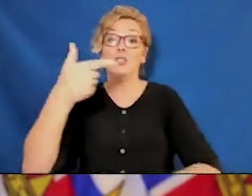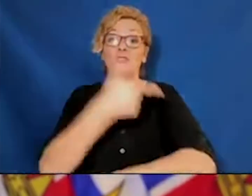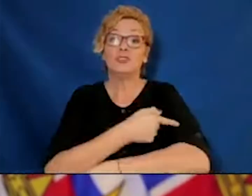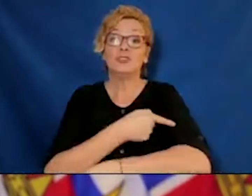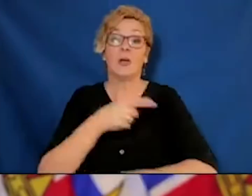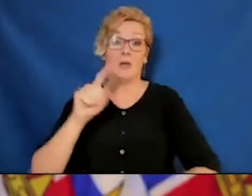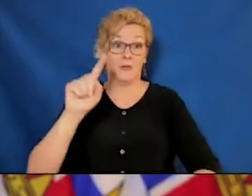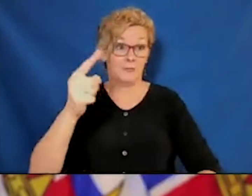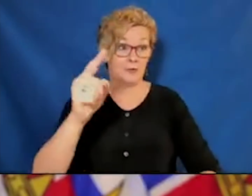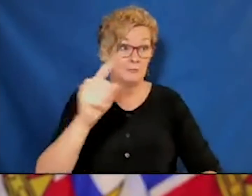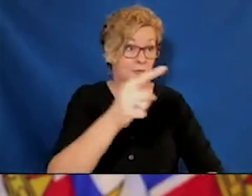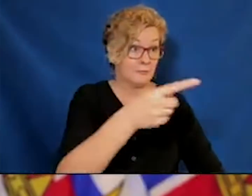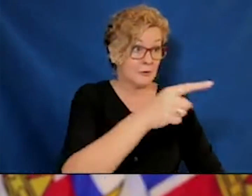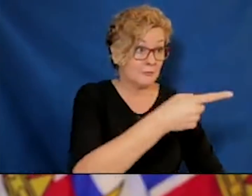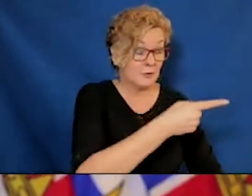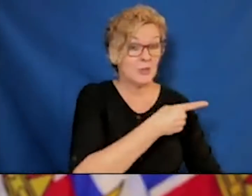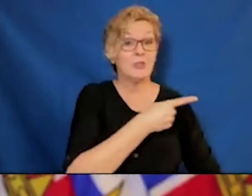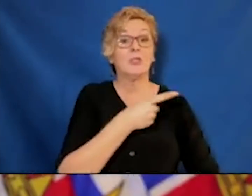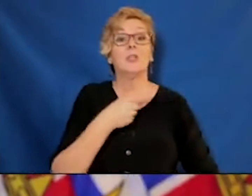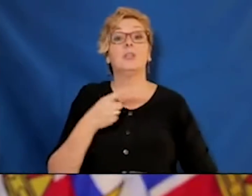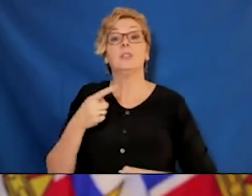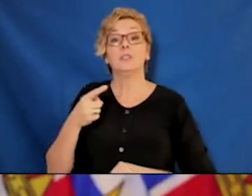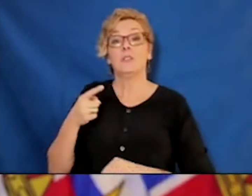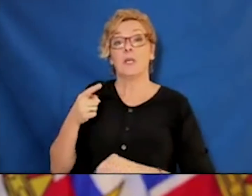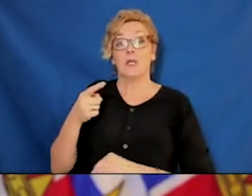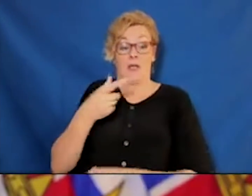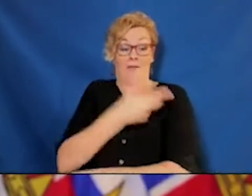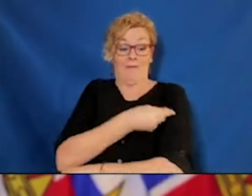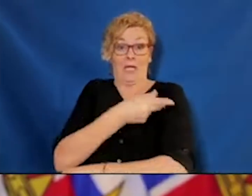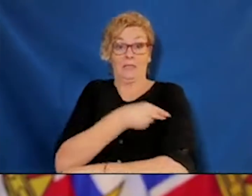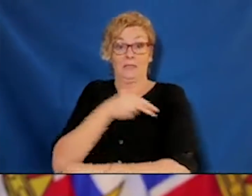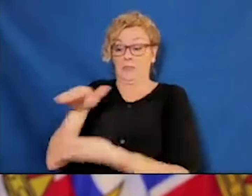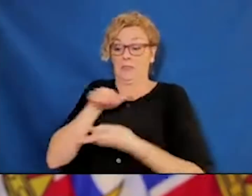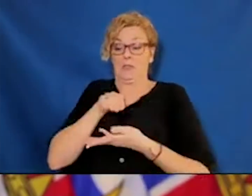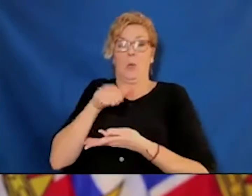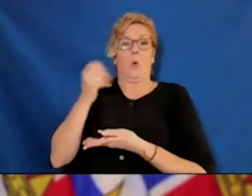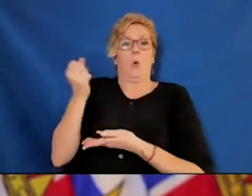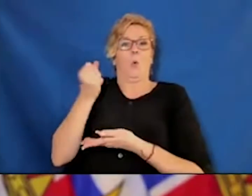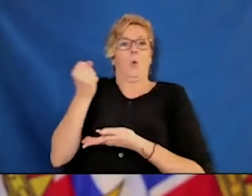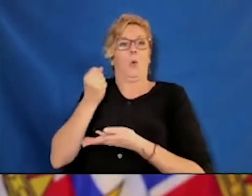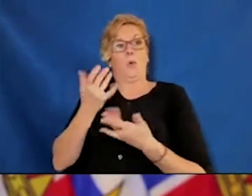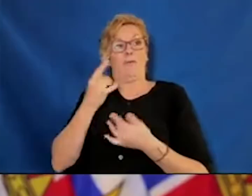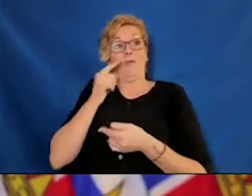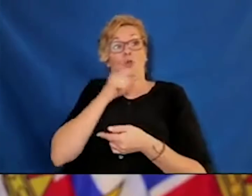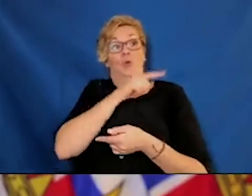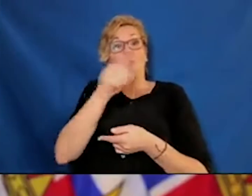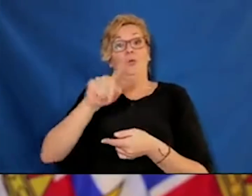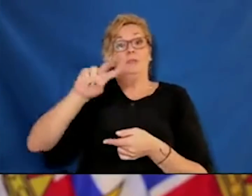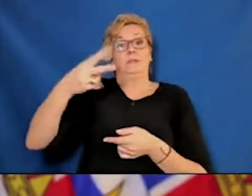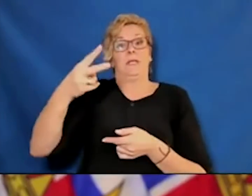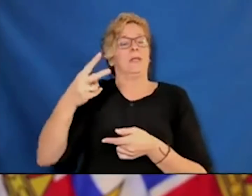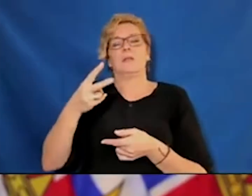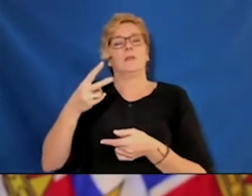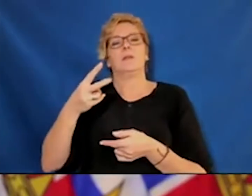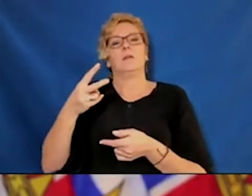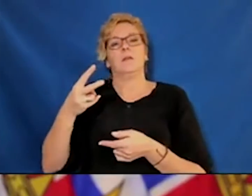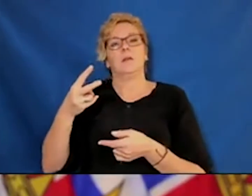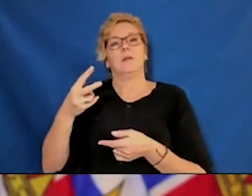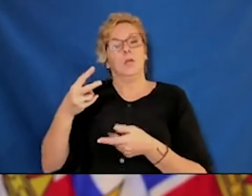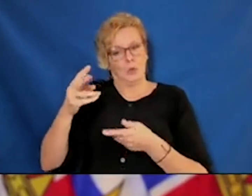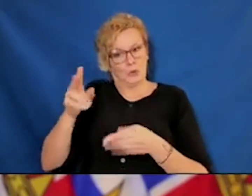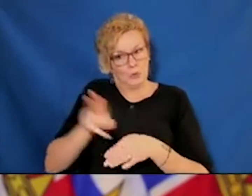nationally and internationally, in consultation with the immunization experts that we have here in British Columbia. We have a very